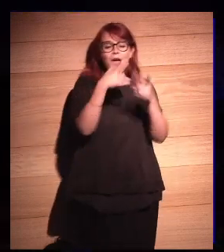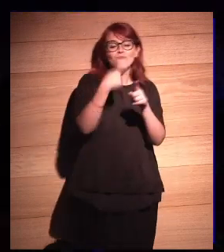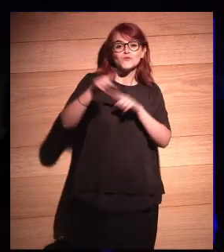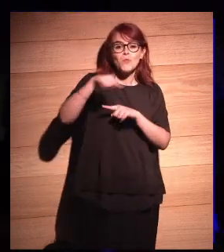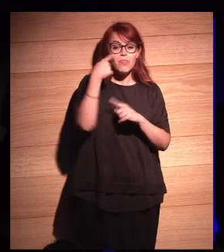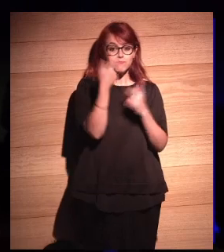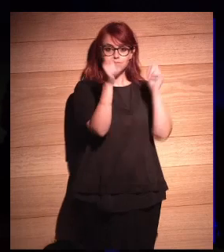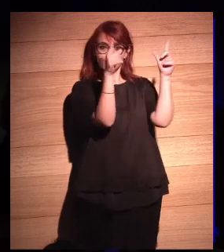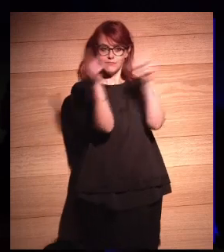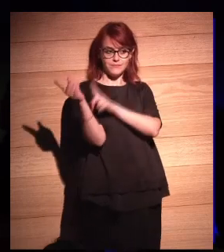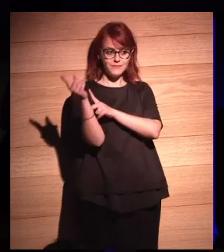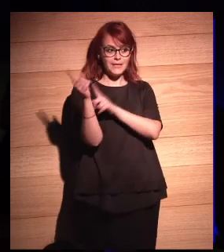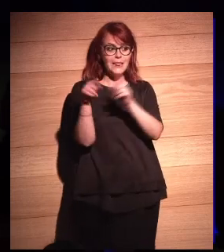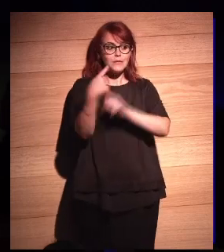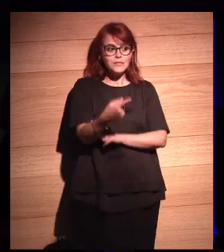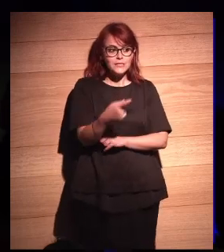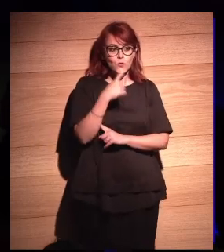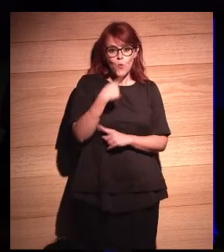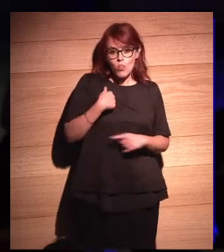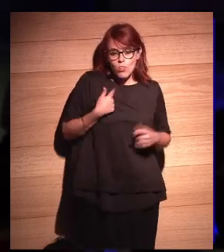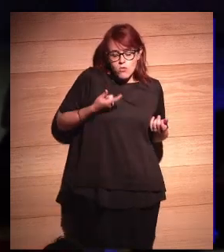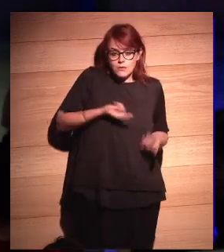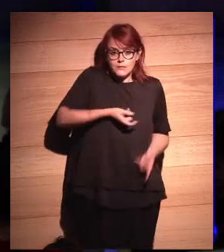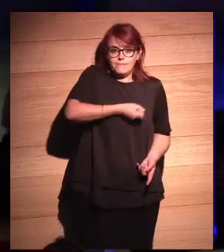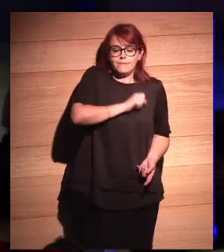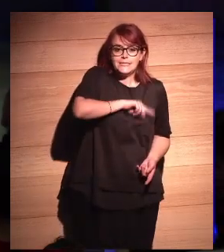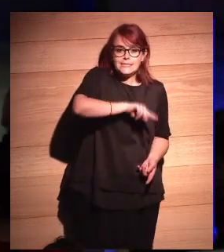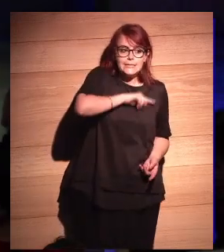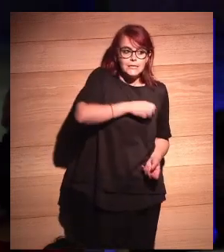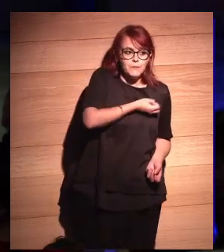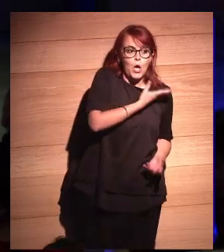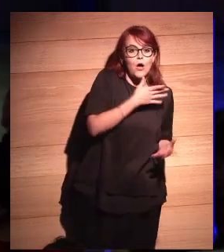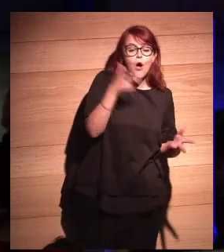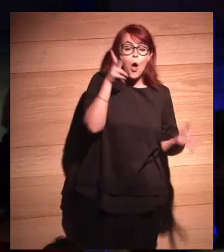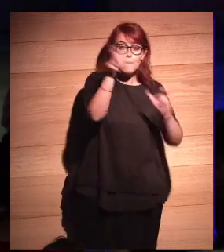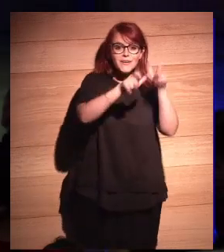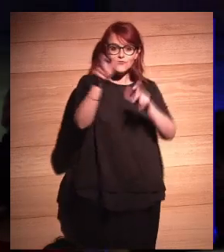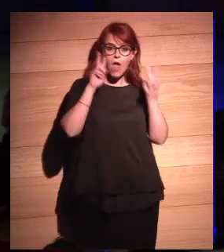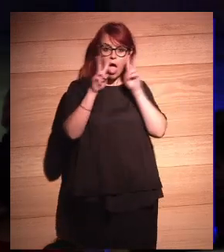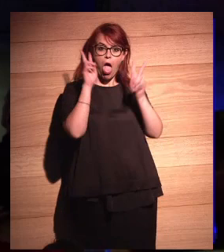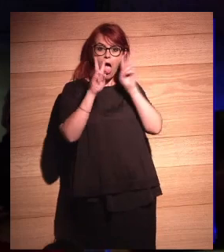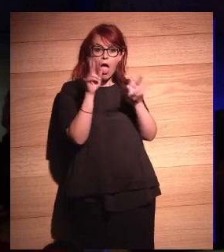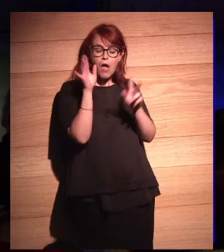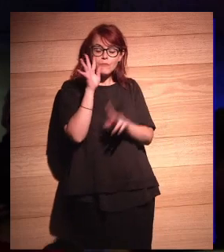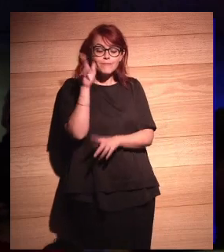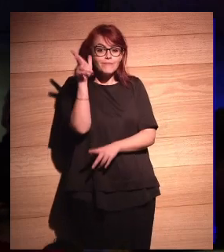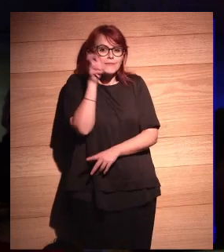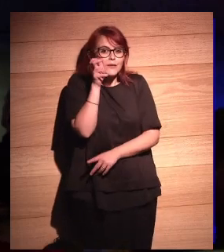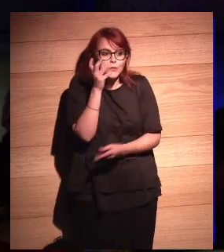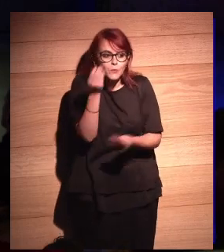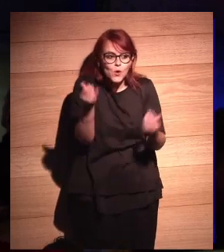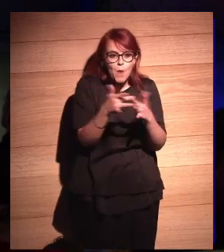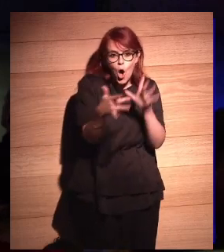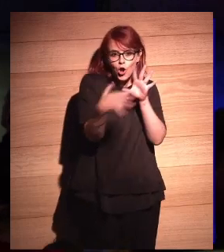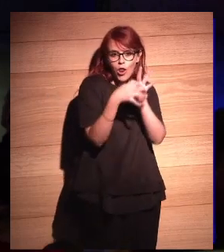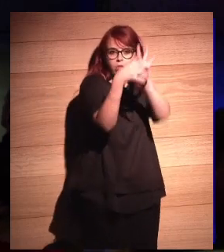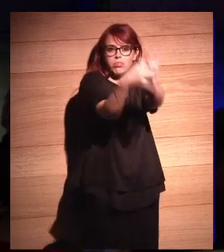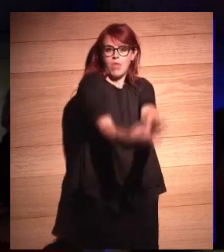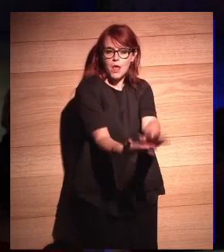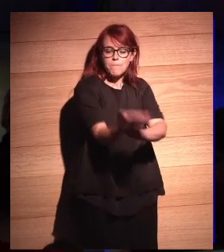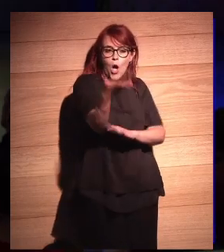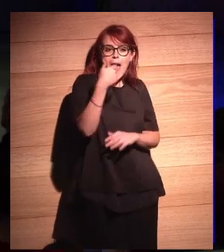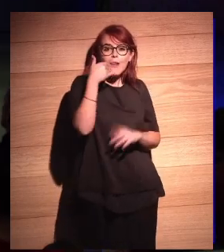looking down. And what I really missed, and I think that the audience also really missed, is that there was no connection anymore, because I